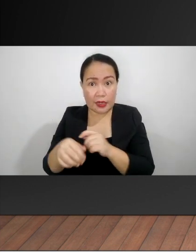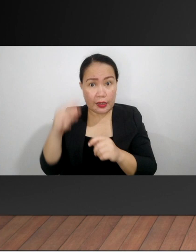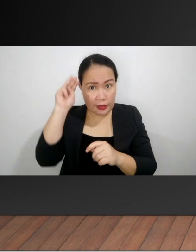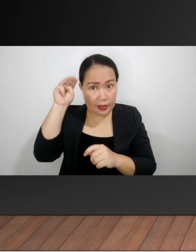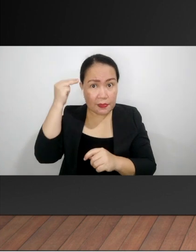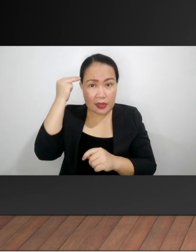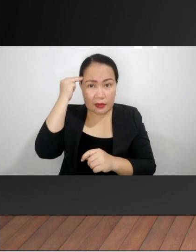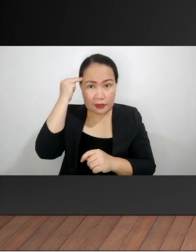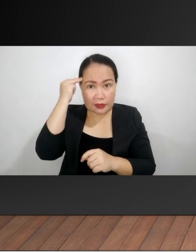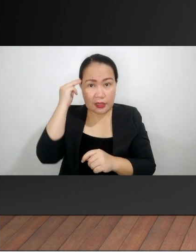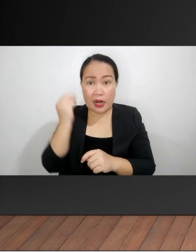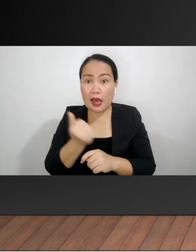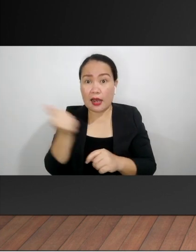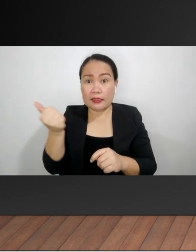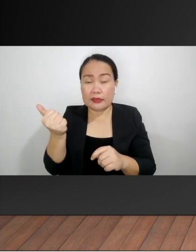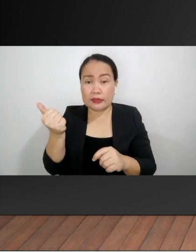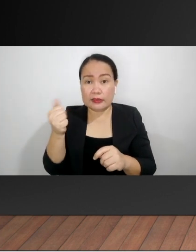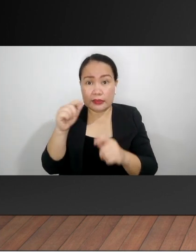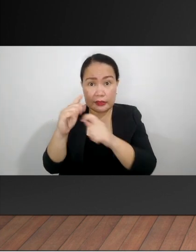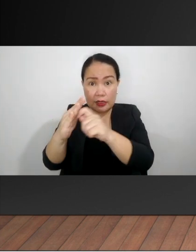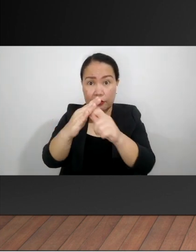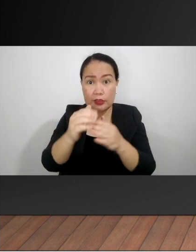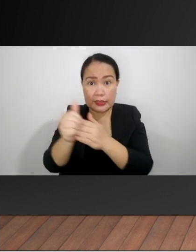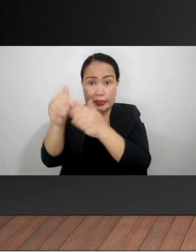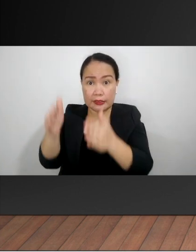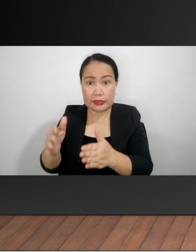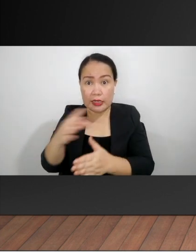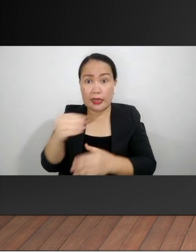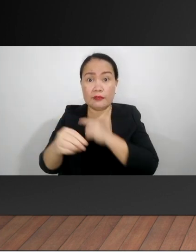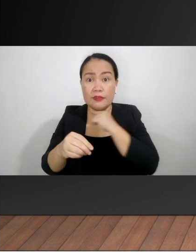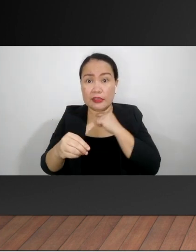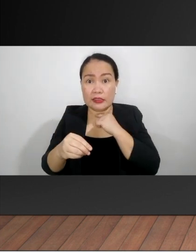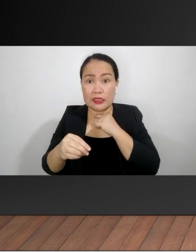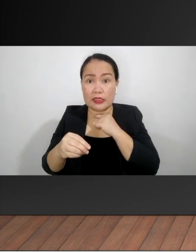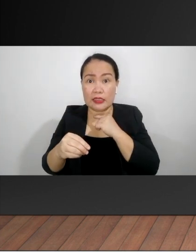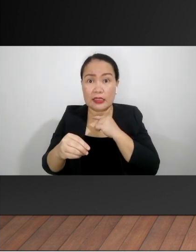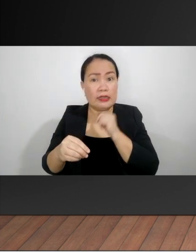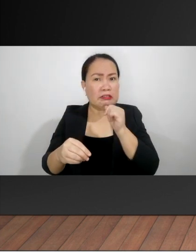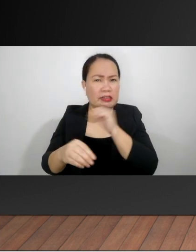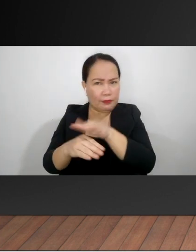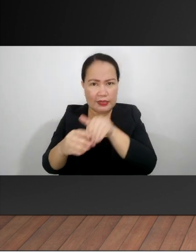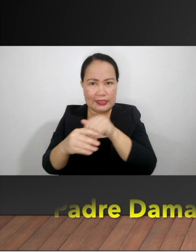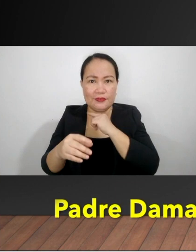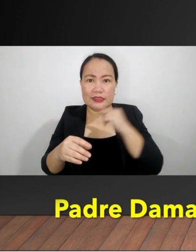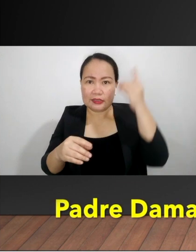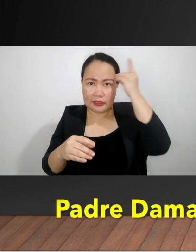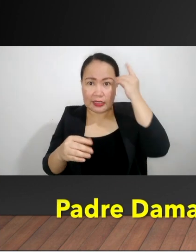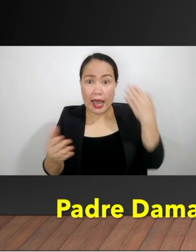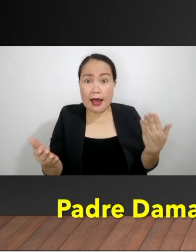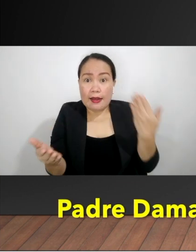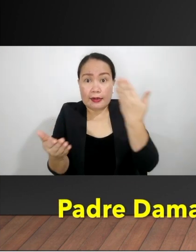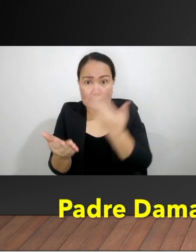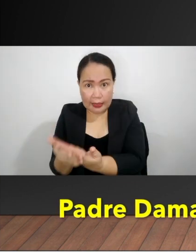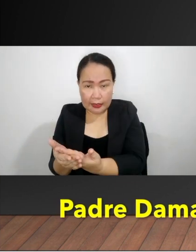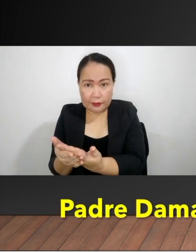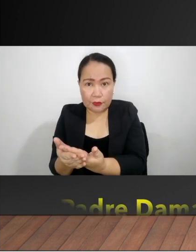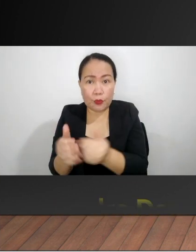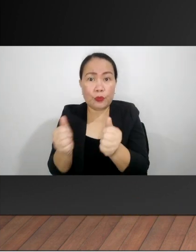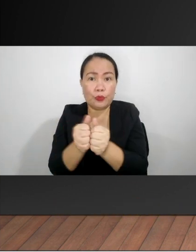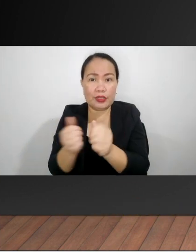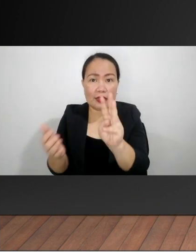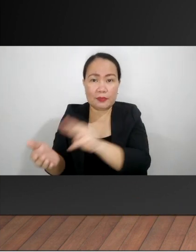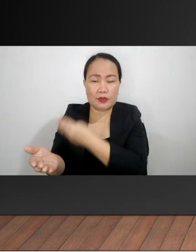the mayor, other town leaders, and friars, except Padre Damaso, arrived with a music